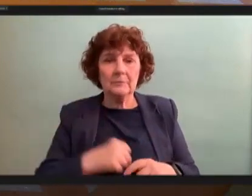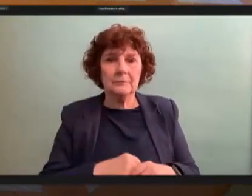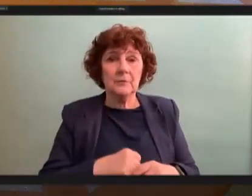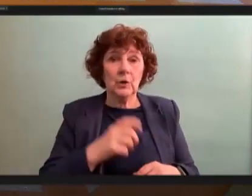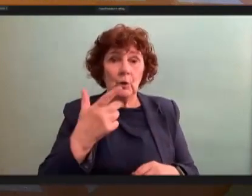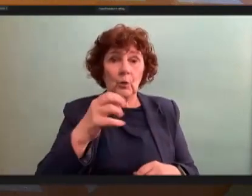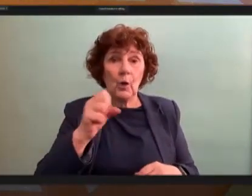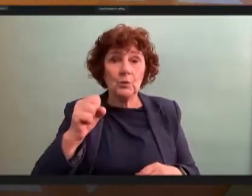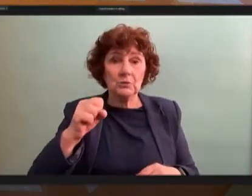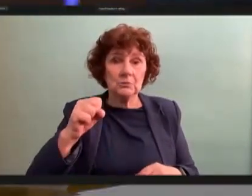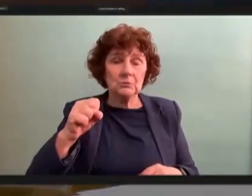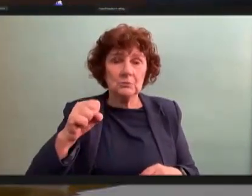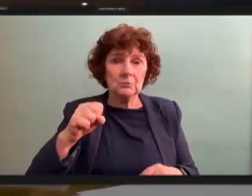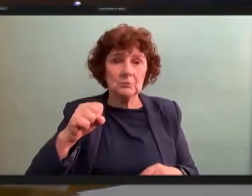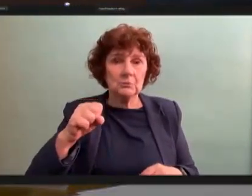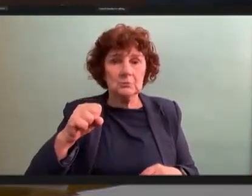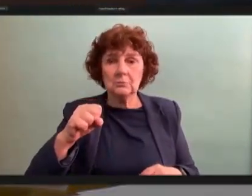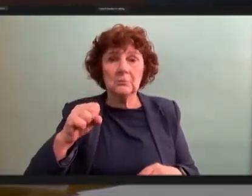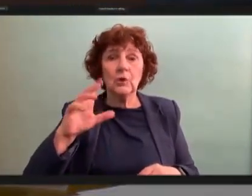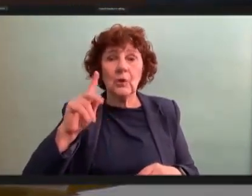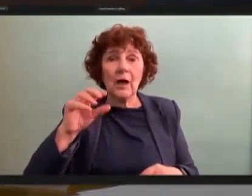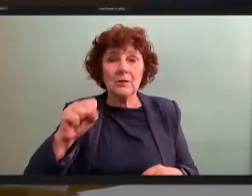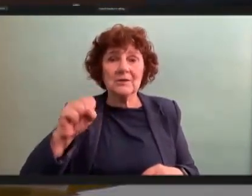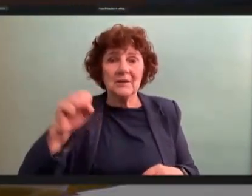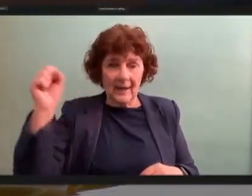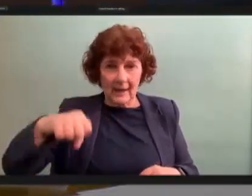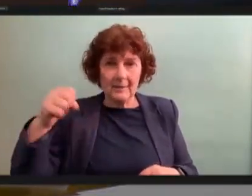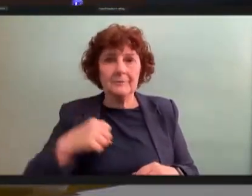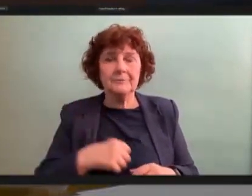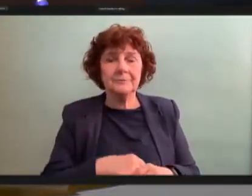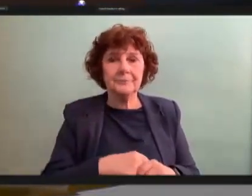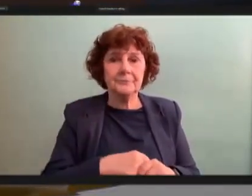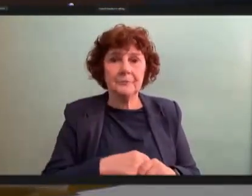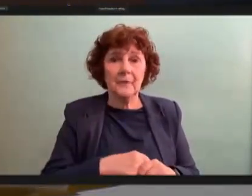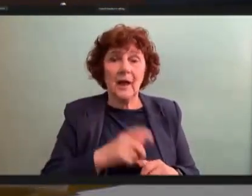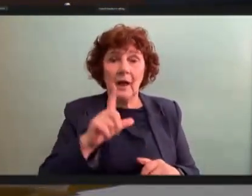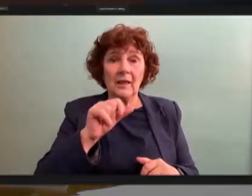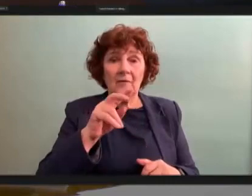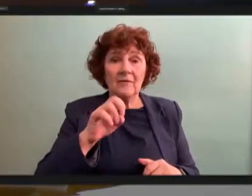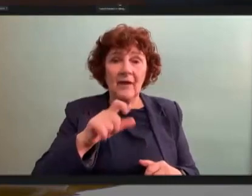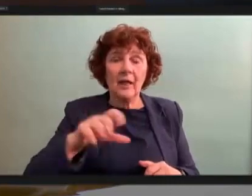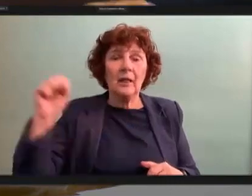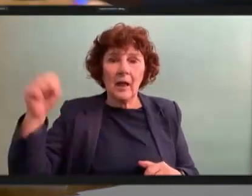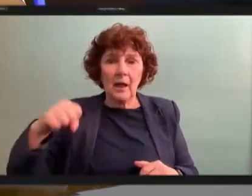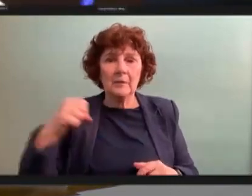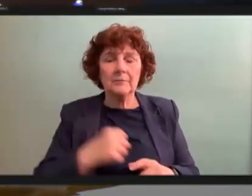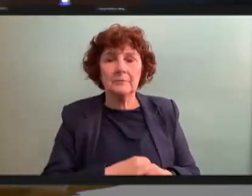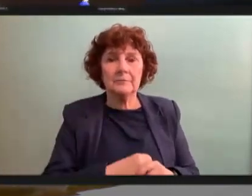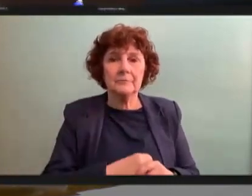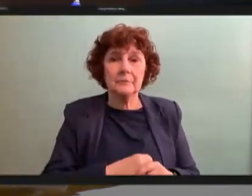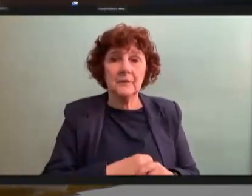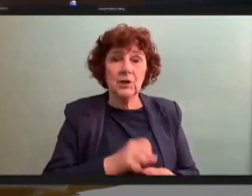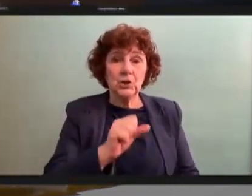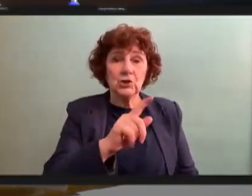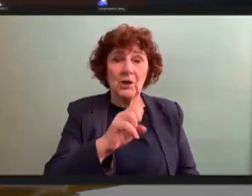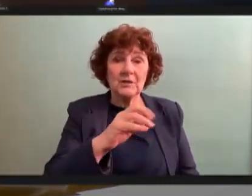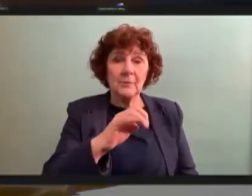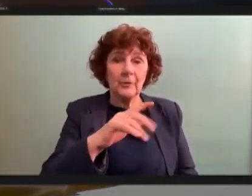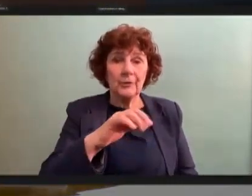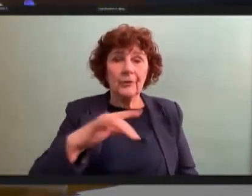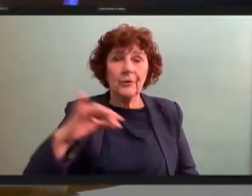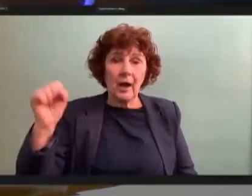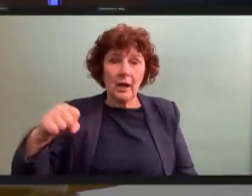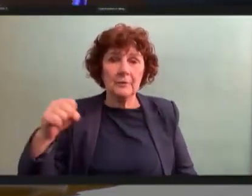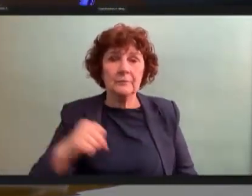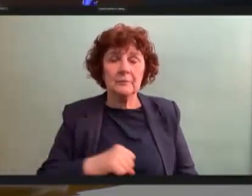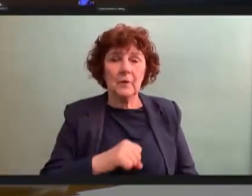Gross. Mr. Kraus. Aye. Mr. Lavelle. Aye. Mrs. Strasburger. Aye.